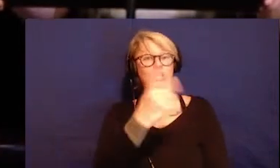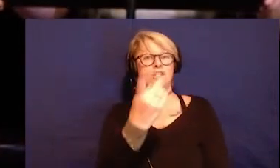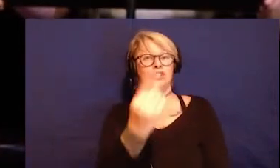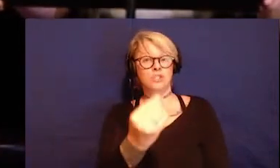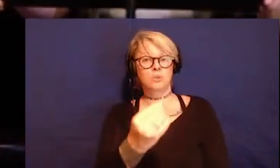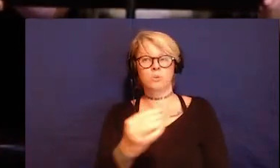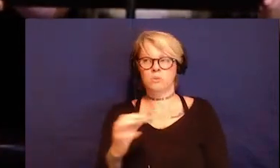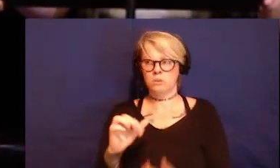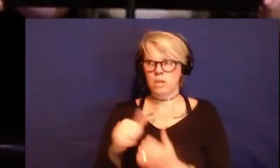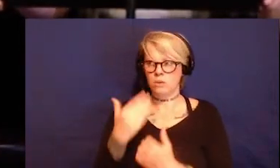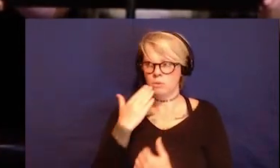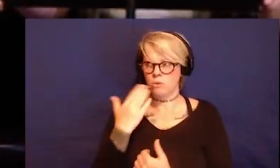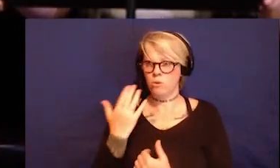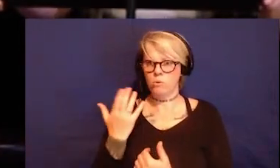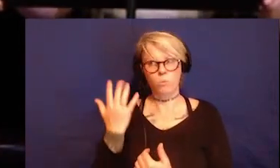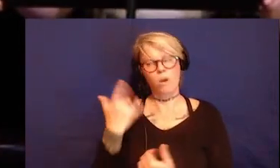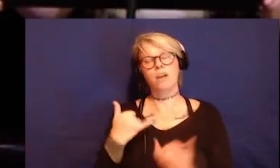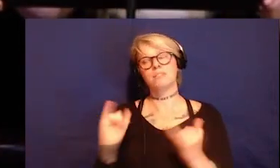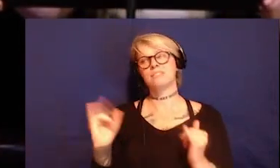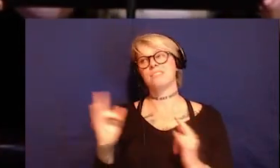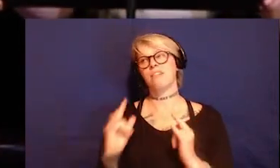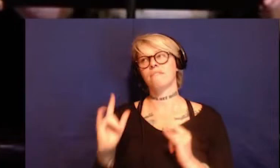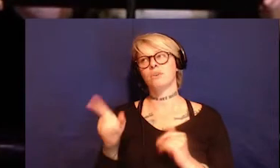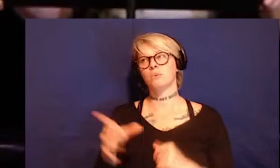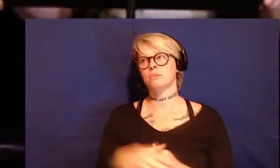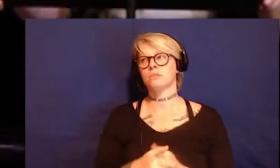know? Because I still love you.